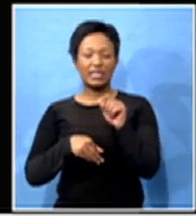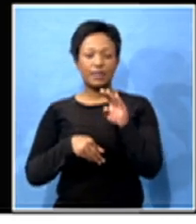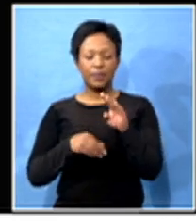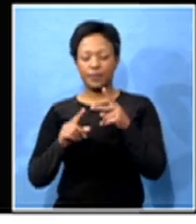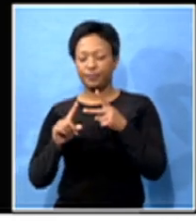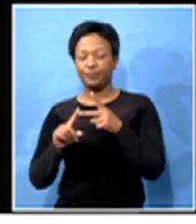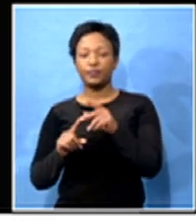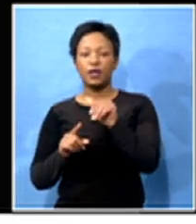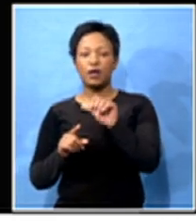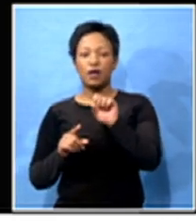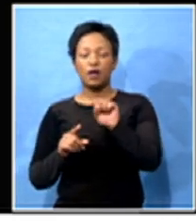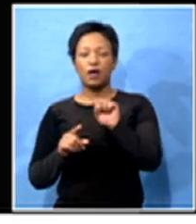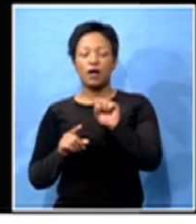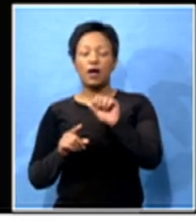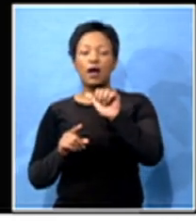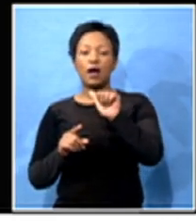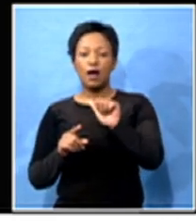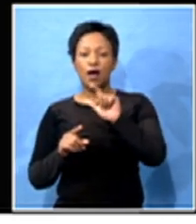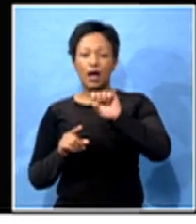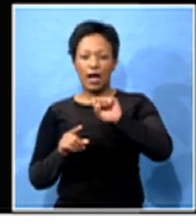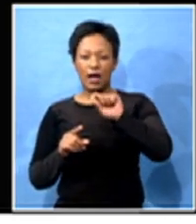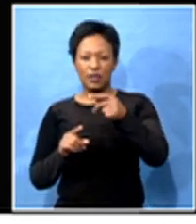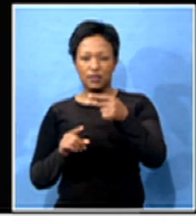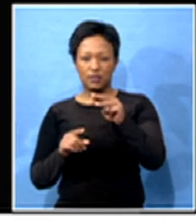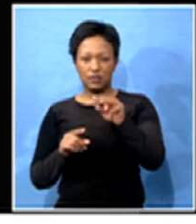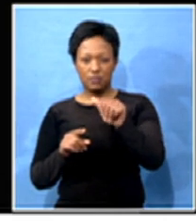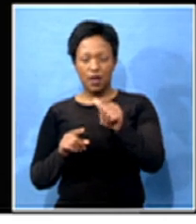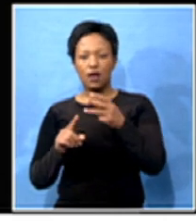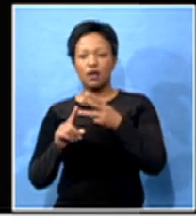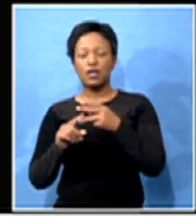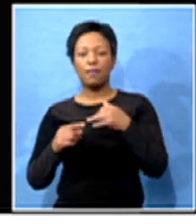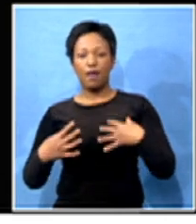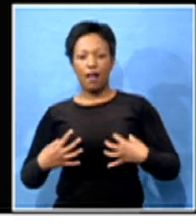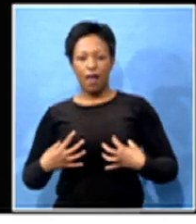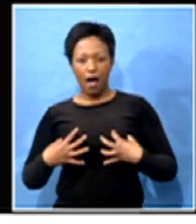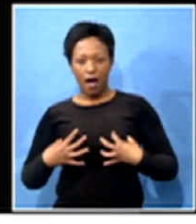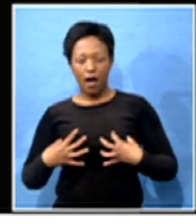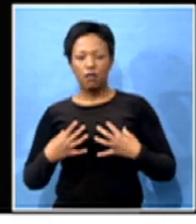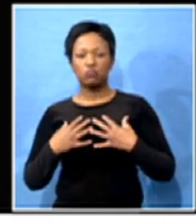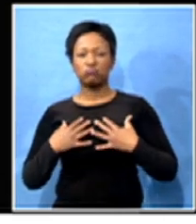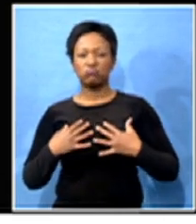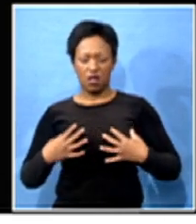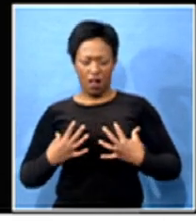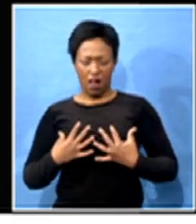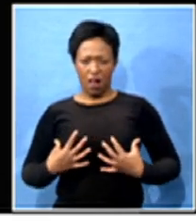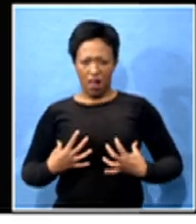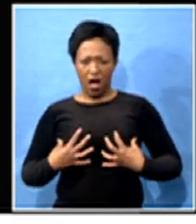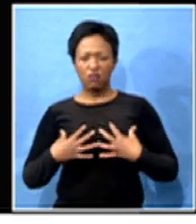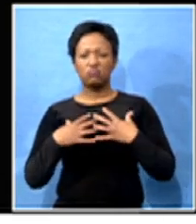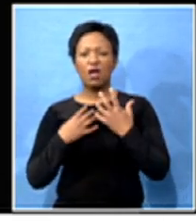lung diseases, most of them are very ill, and some of them has passed away. For an